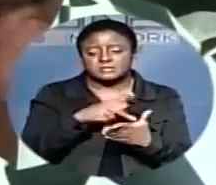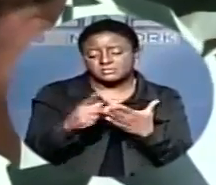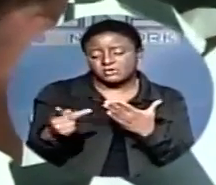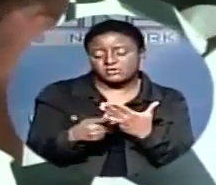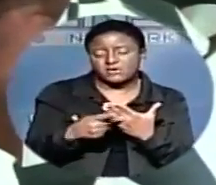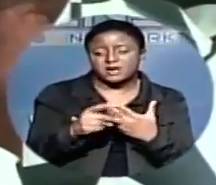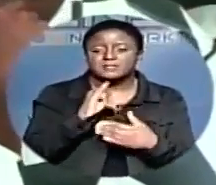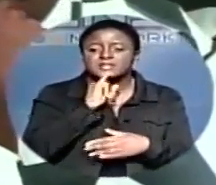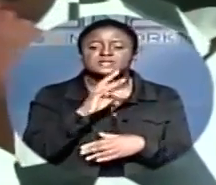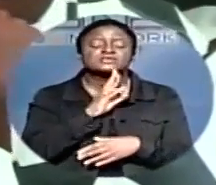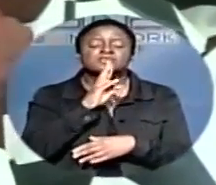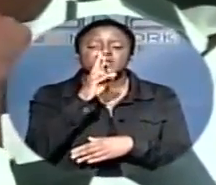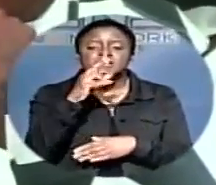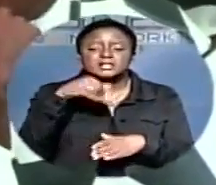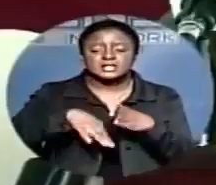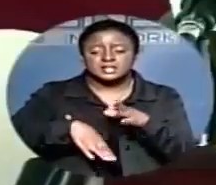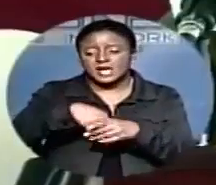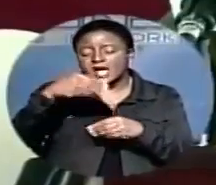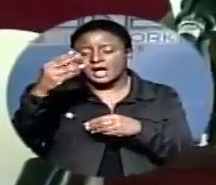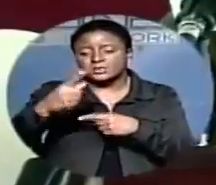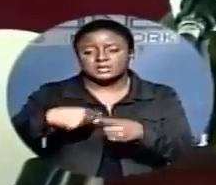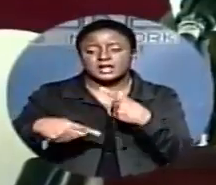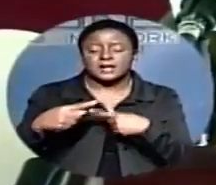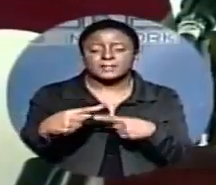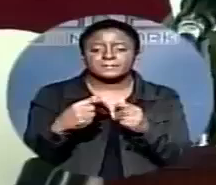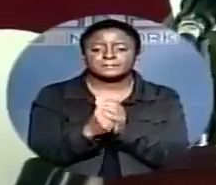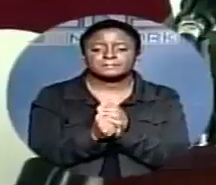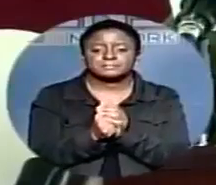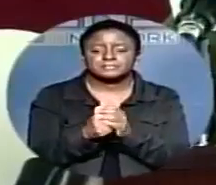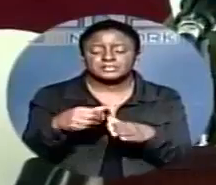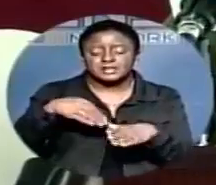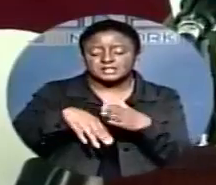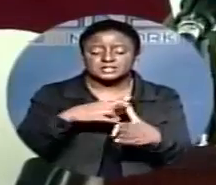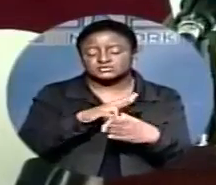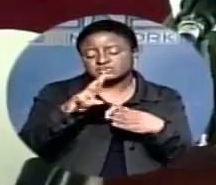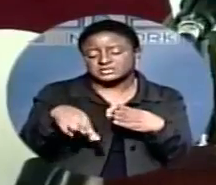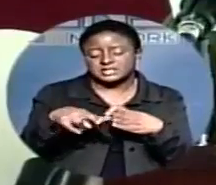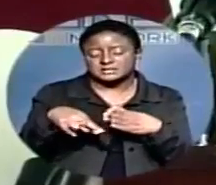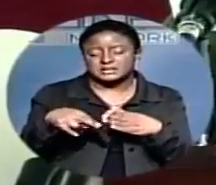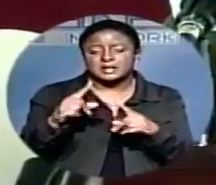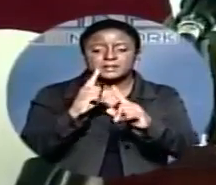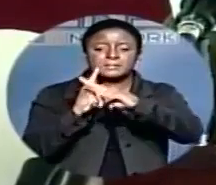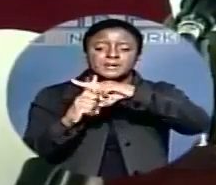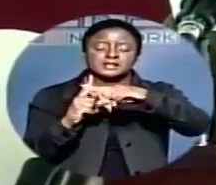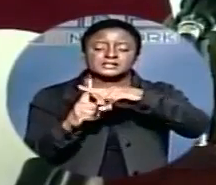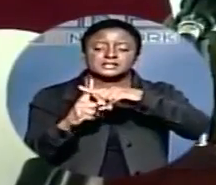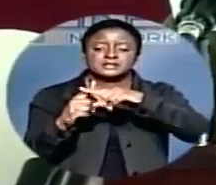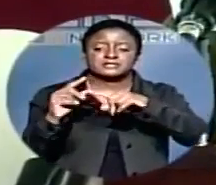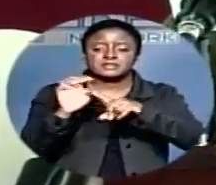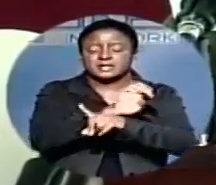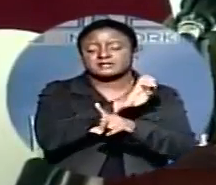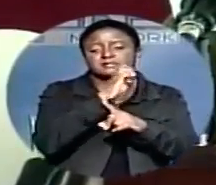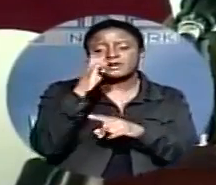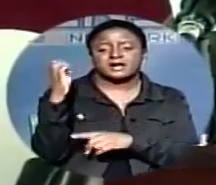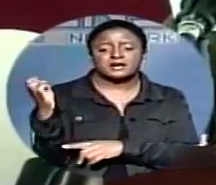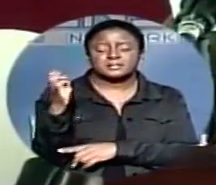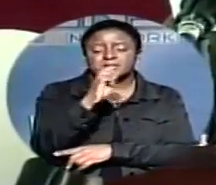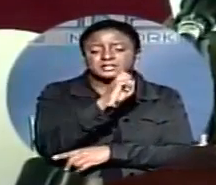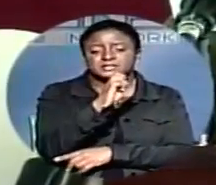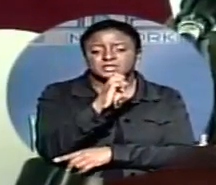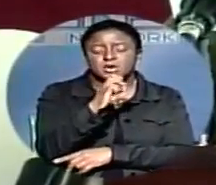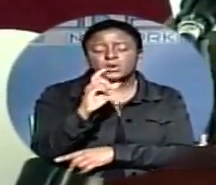and realistic in its outcome. The Challenge program is a positive environment where inmates who have substance